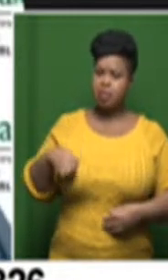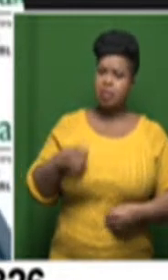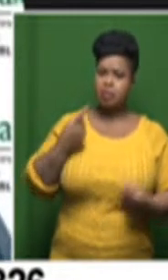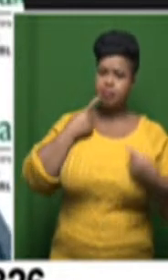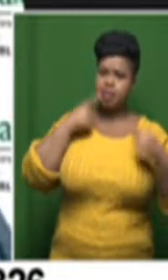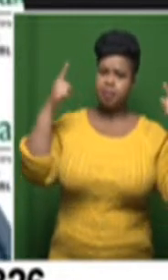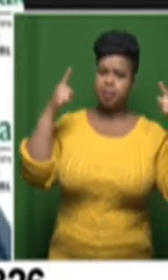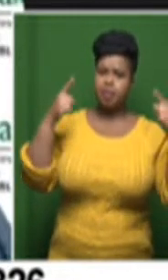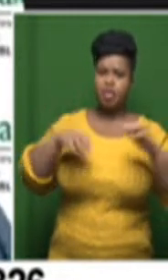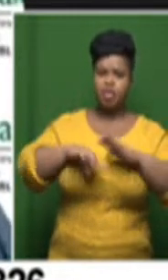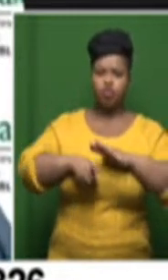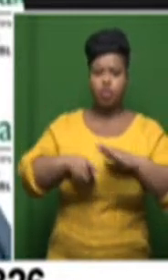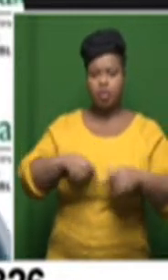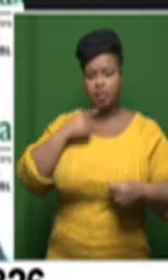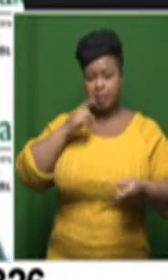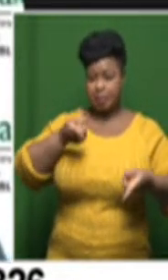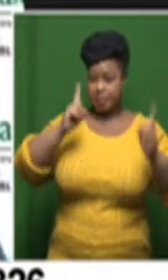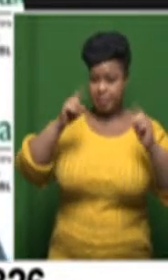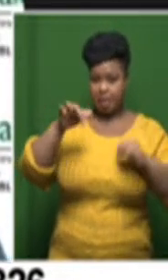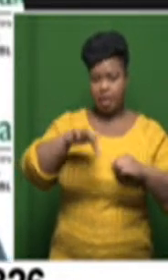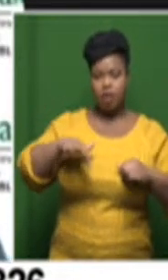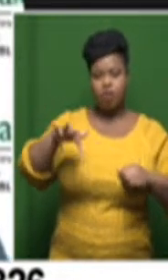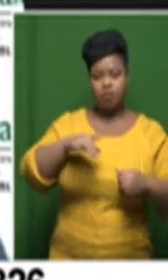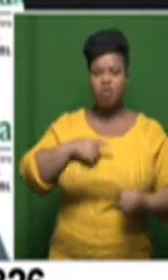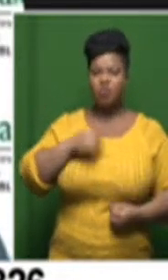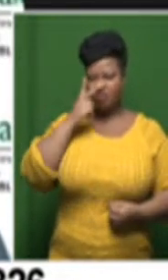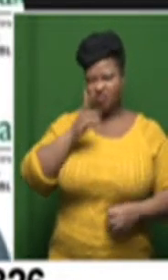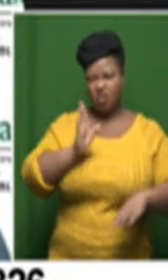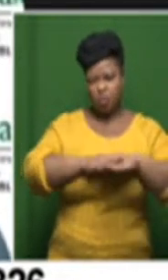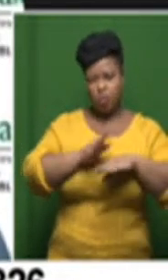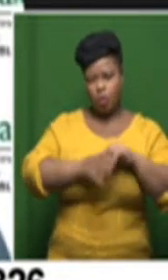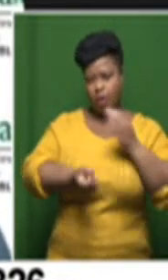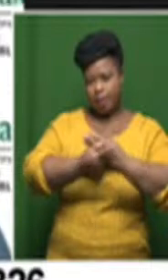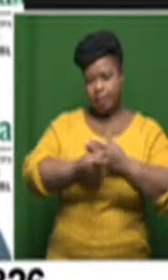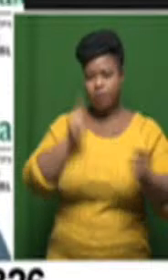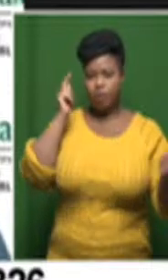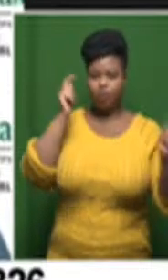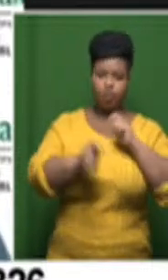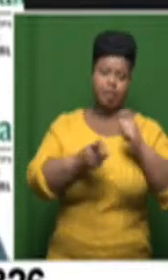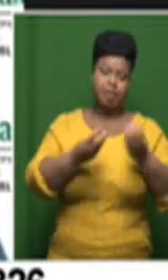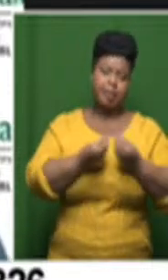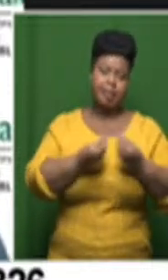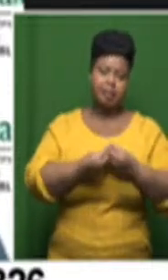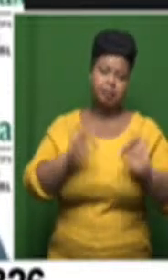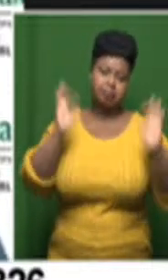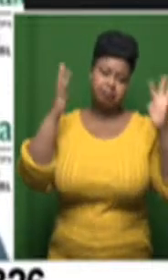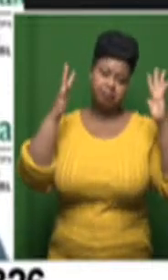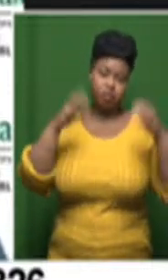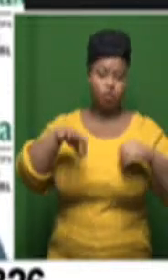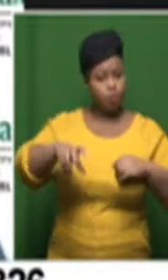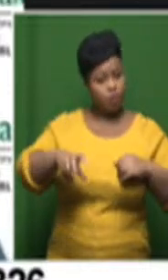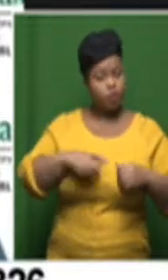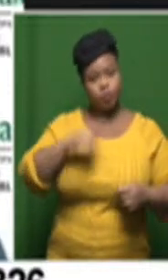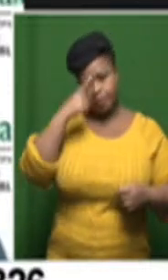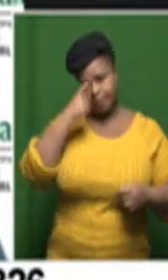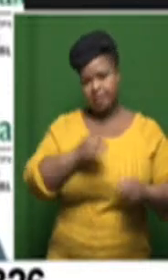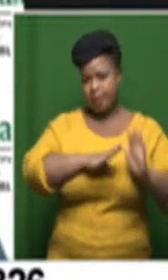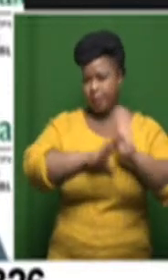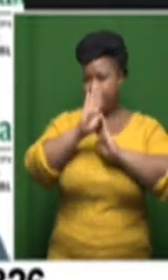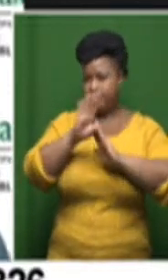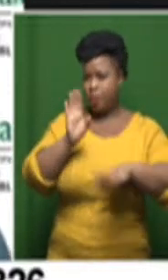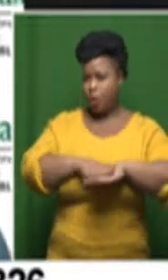the hotspots, but now we can see that a lot has been done to turn things around. Well done to the province, and we believe we'll keep it up so